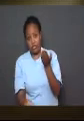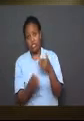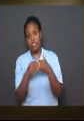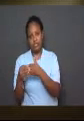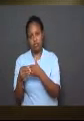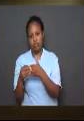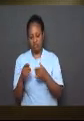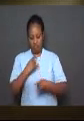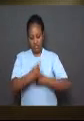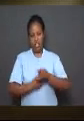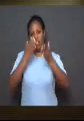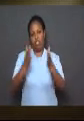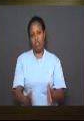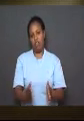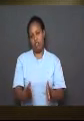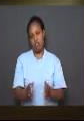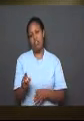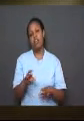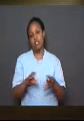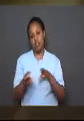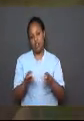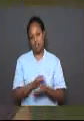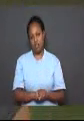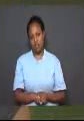favoritism leads to racism.